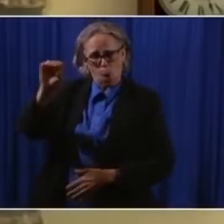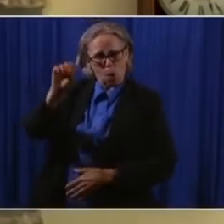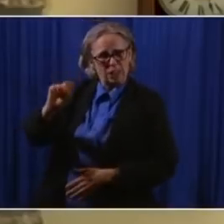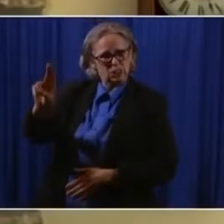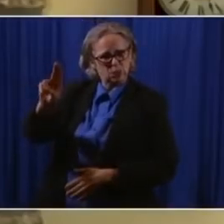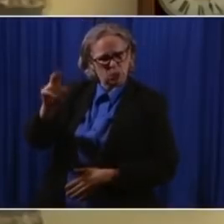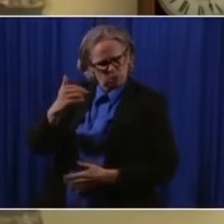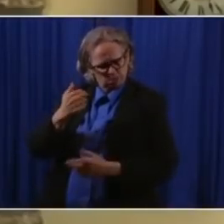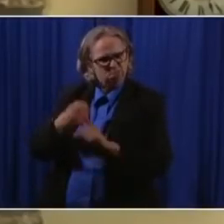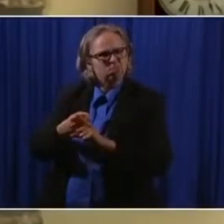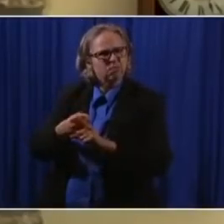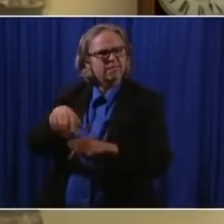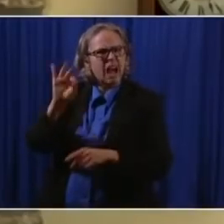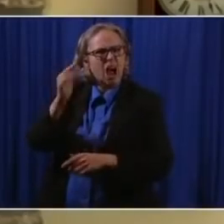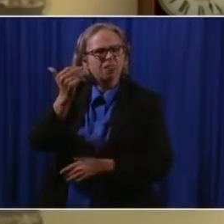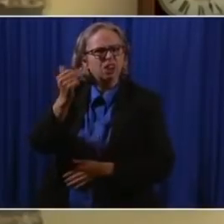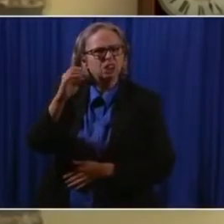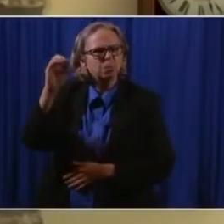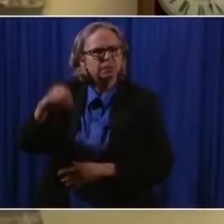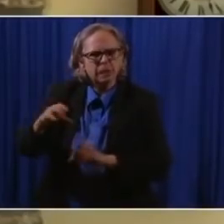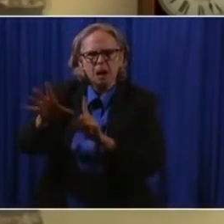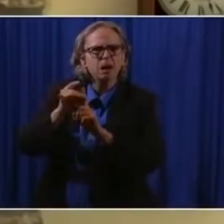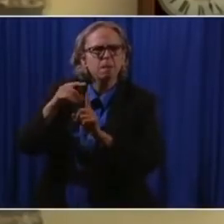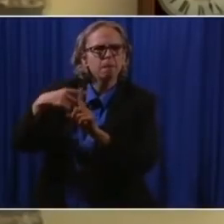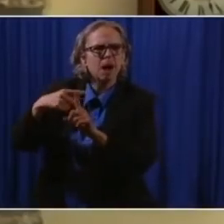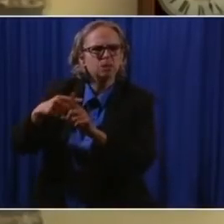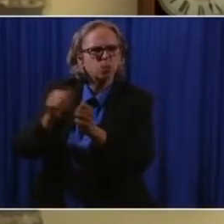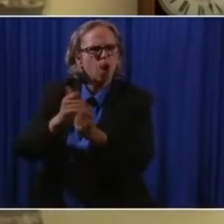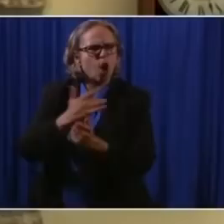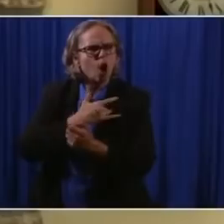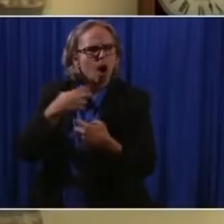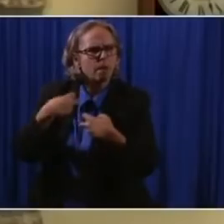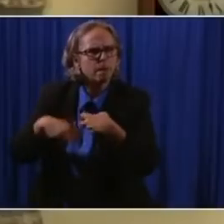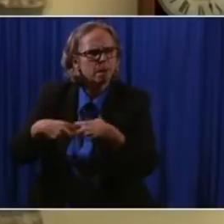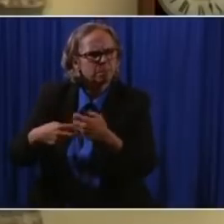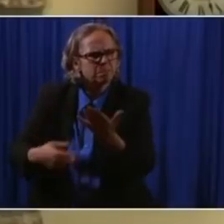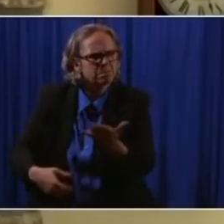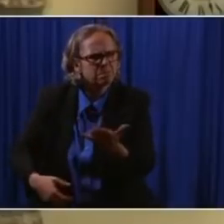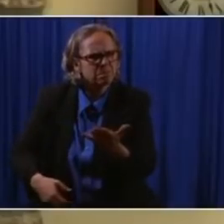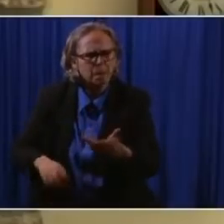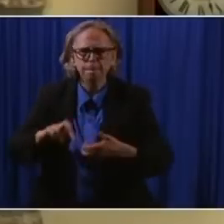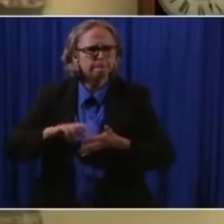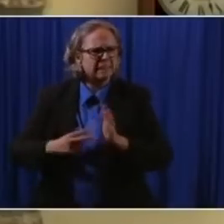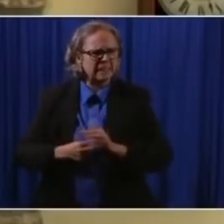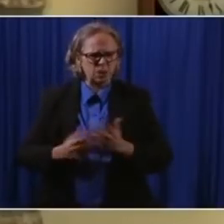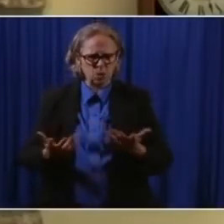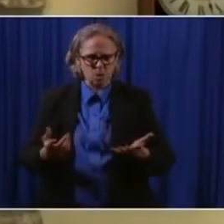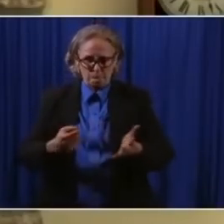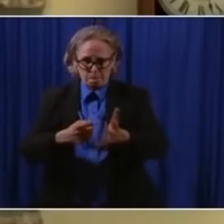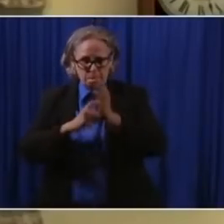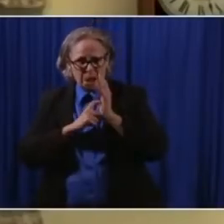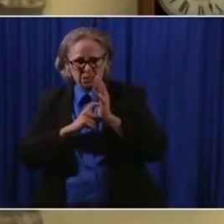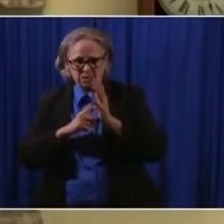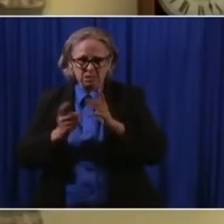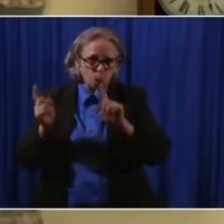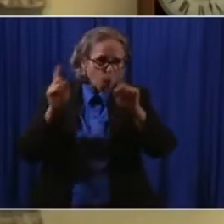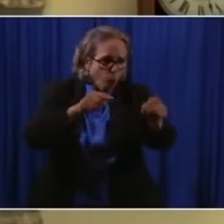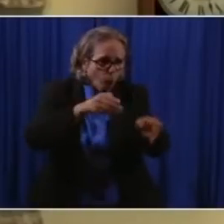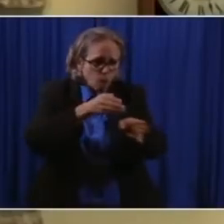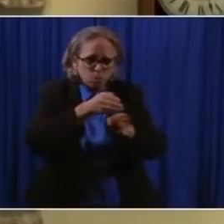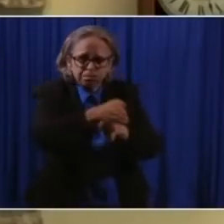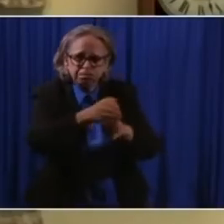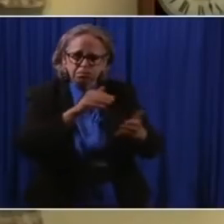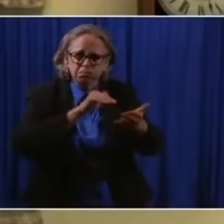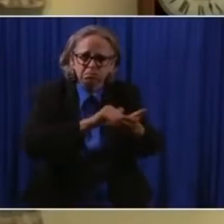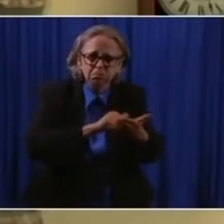young athletes. And so, no, we're not prescribing. What we're saying is go to your local doctor,